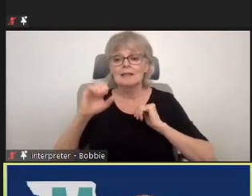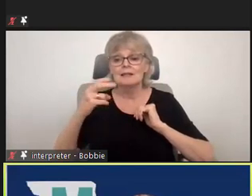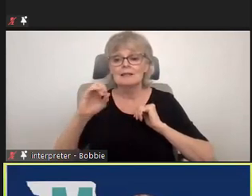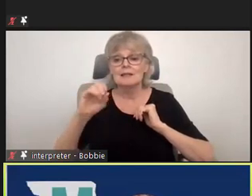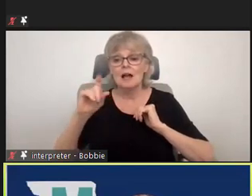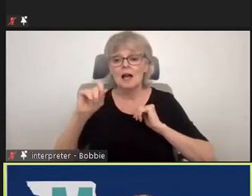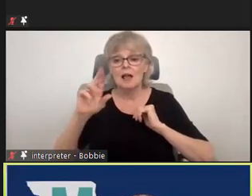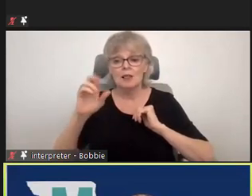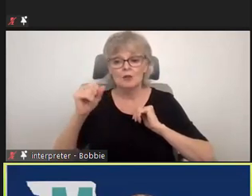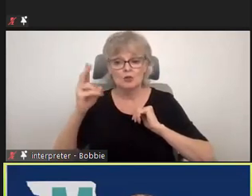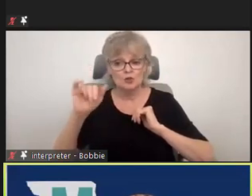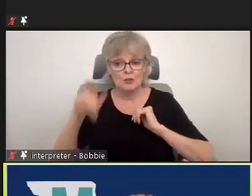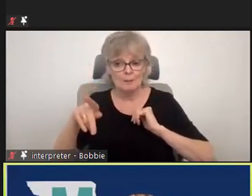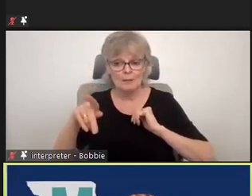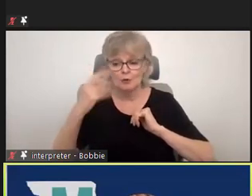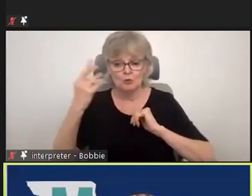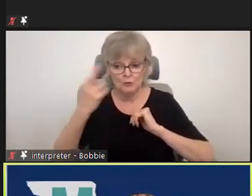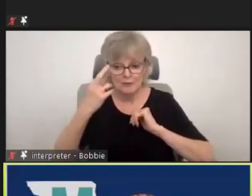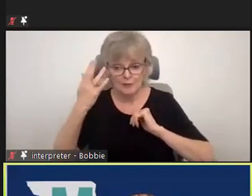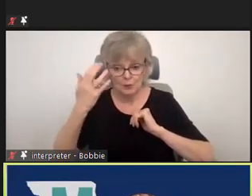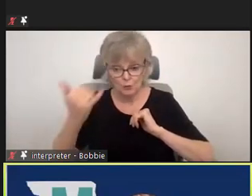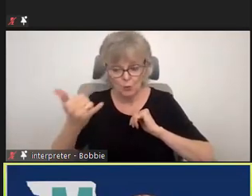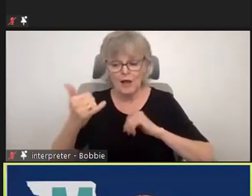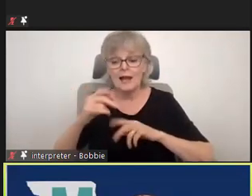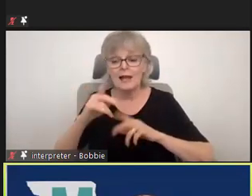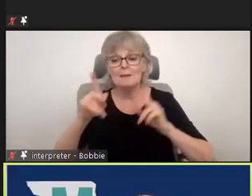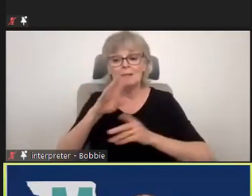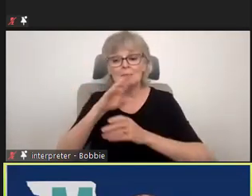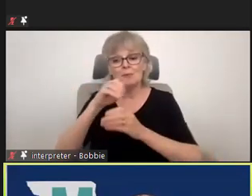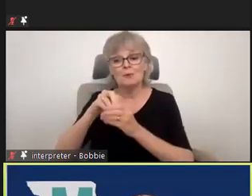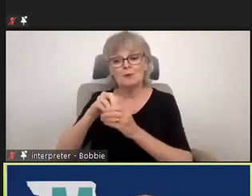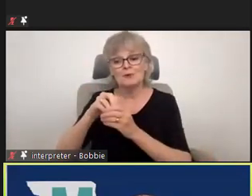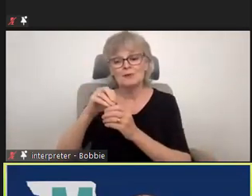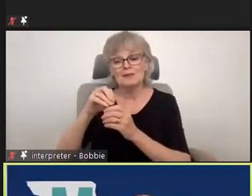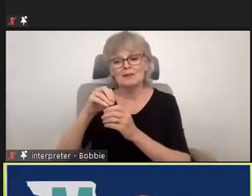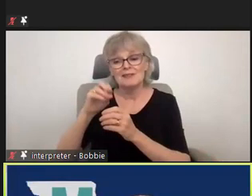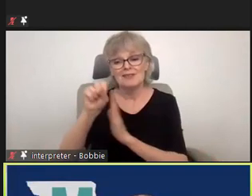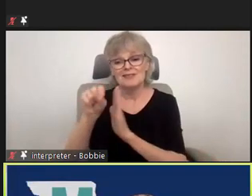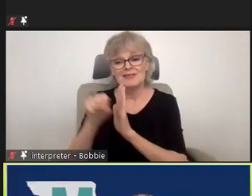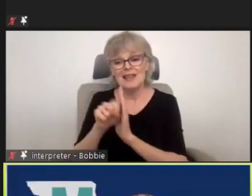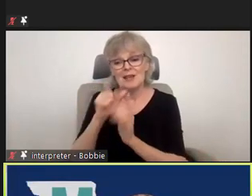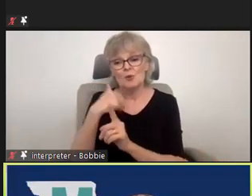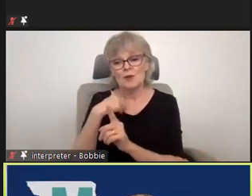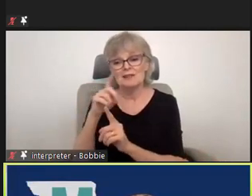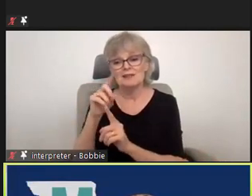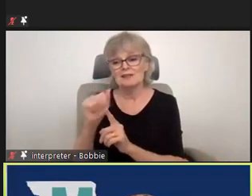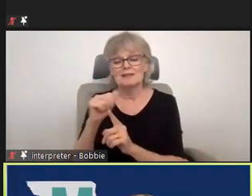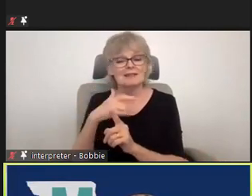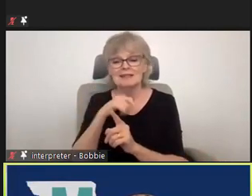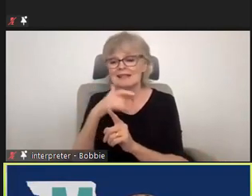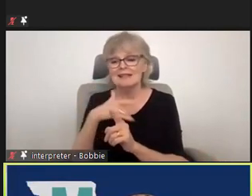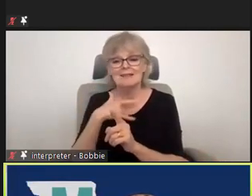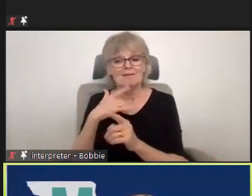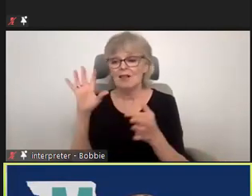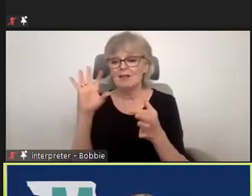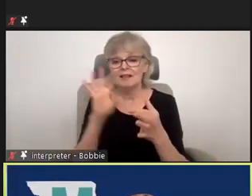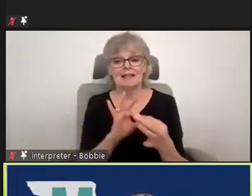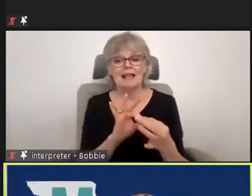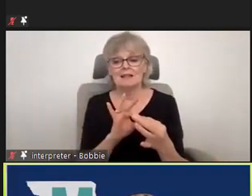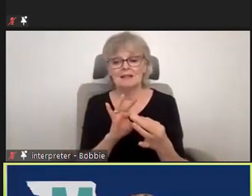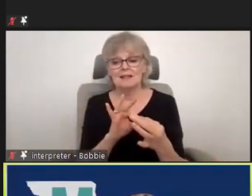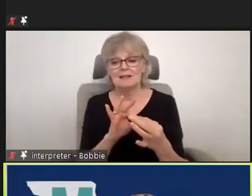this because people with disabilities in the state were not connected, and we wanted to make sure that they